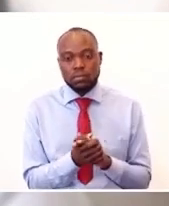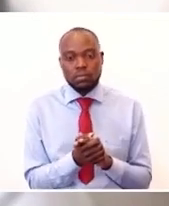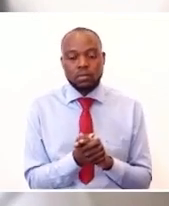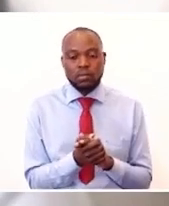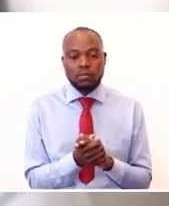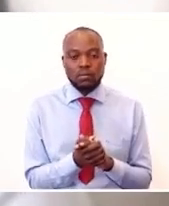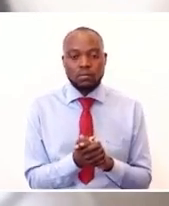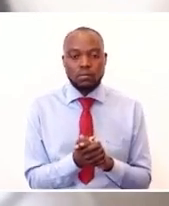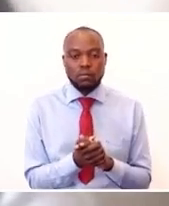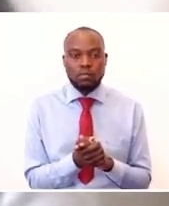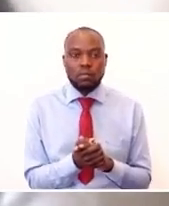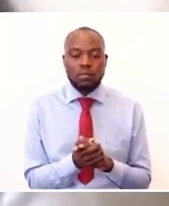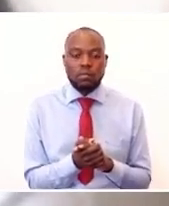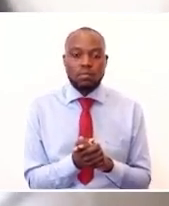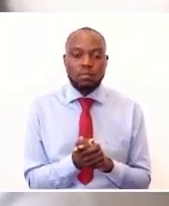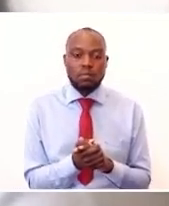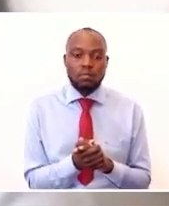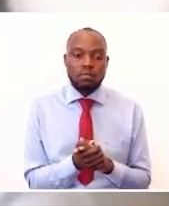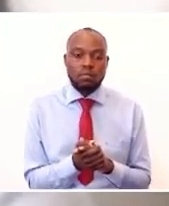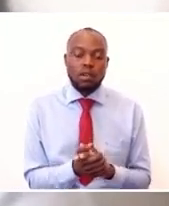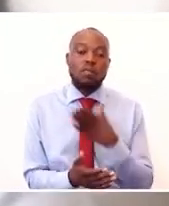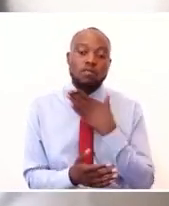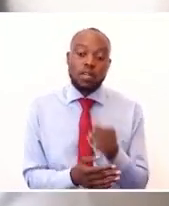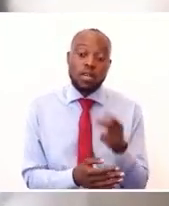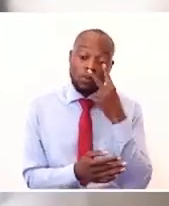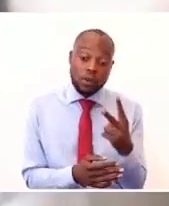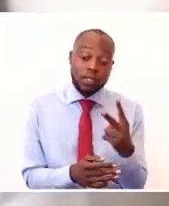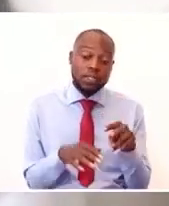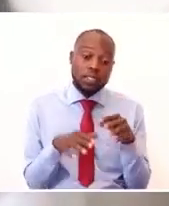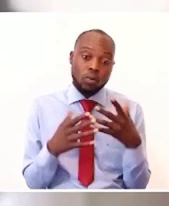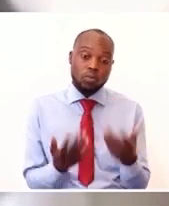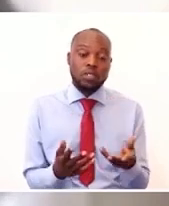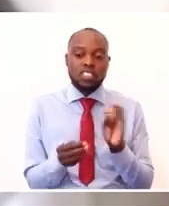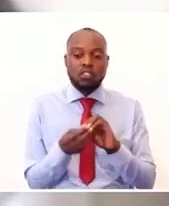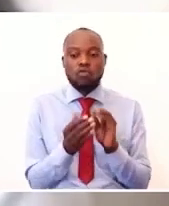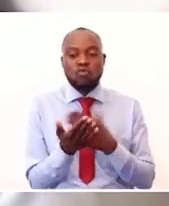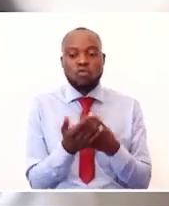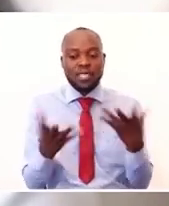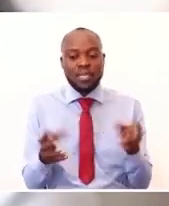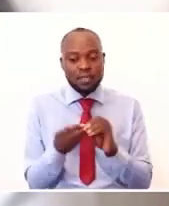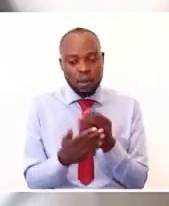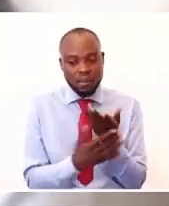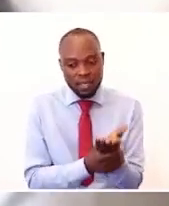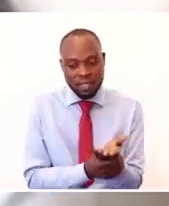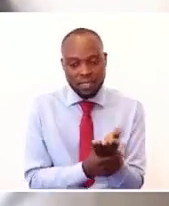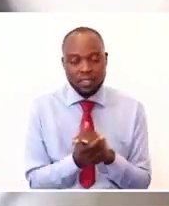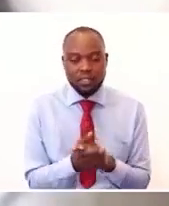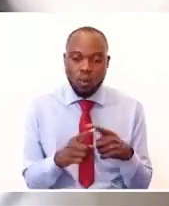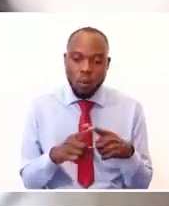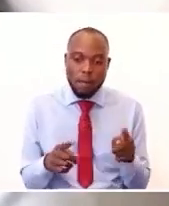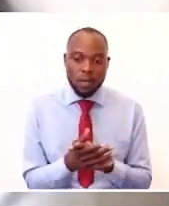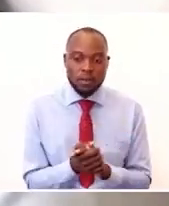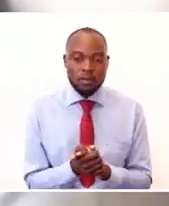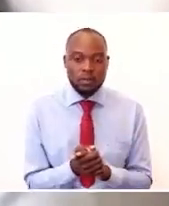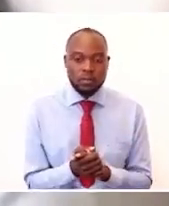debt. And we need to make sure that while we do, of course, prioritize debt payments, which is